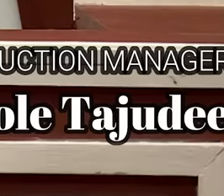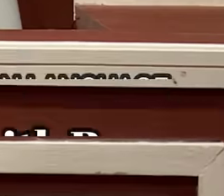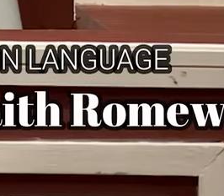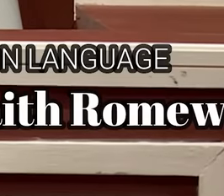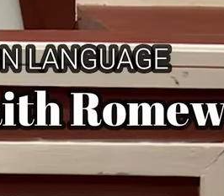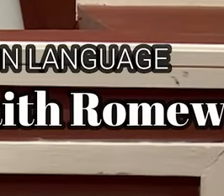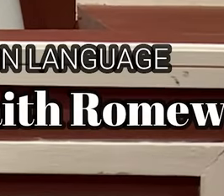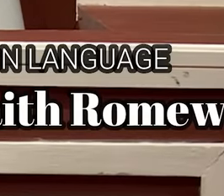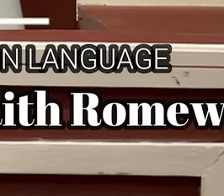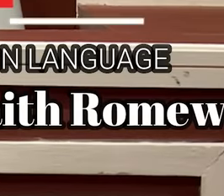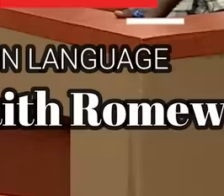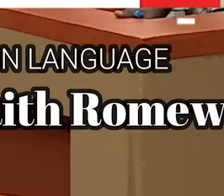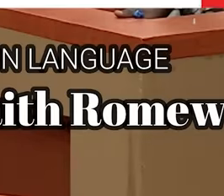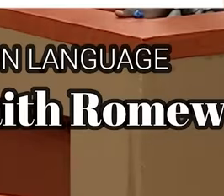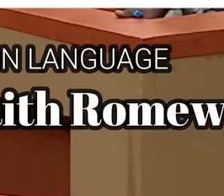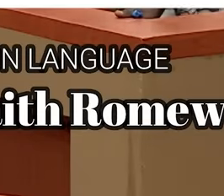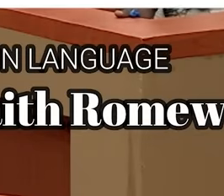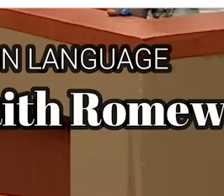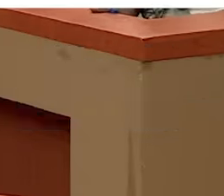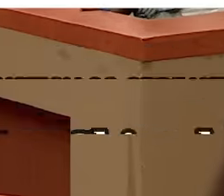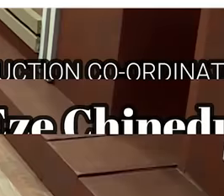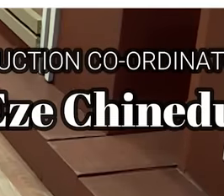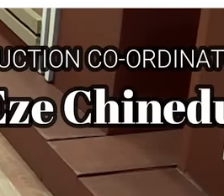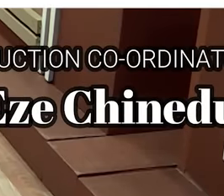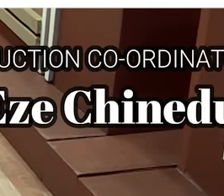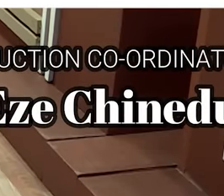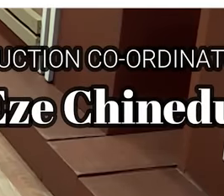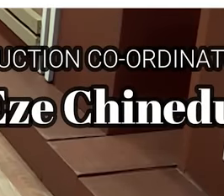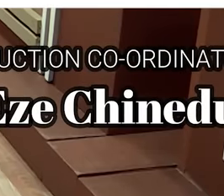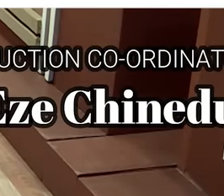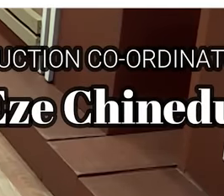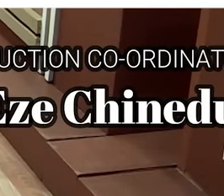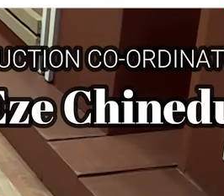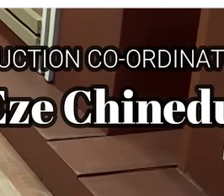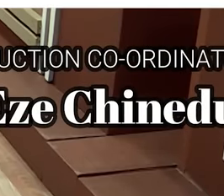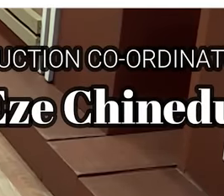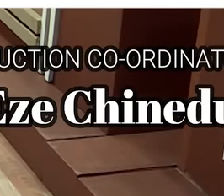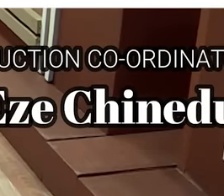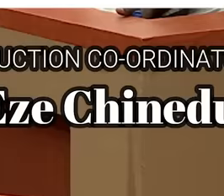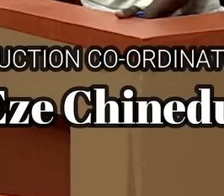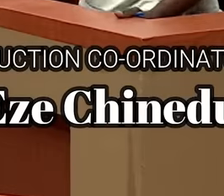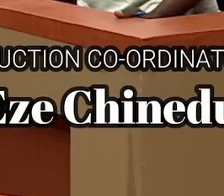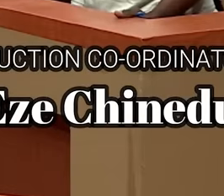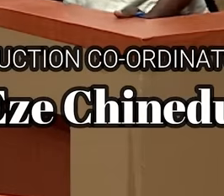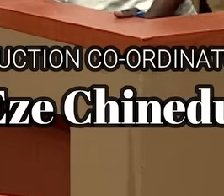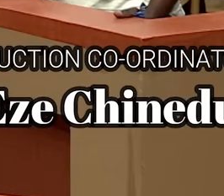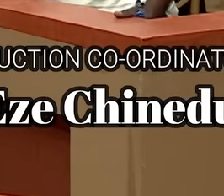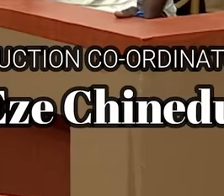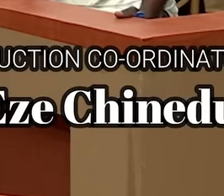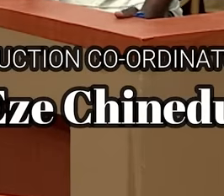All right. Thank you. Have you been cheated or have a dispute and want justice? Don't take laws into your hands.